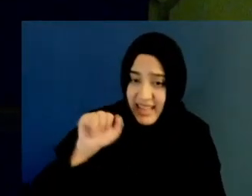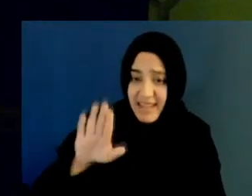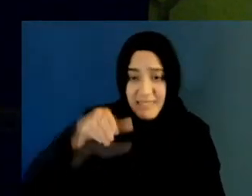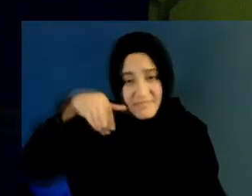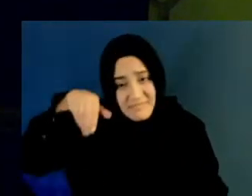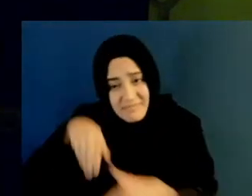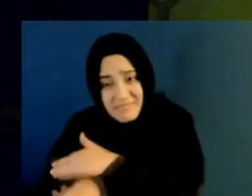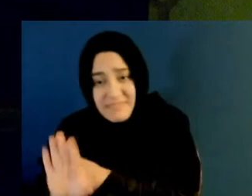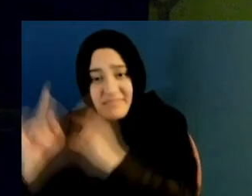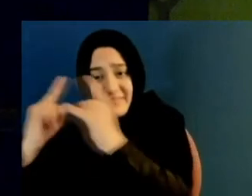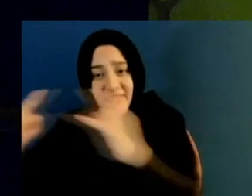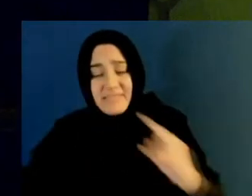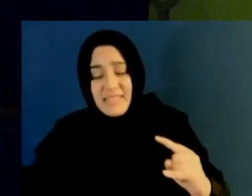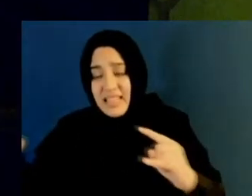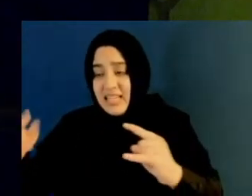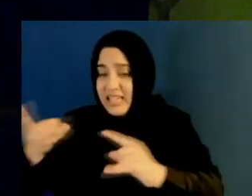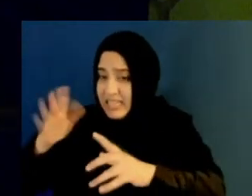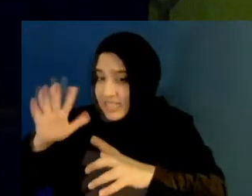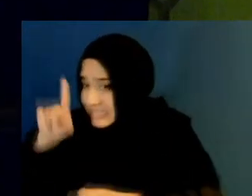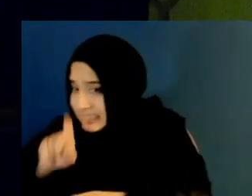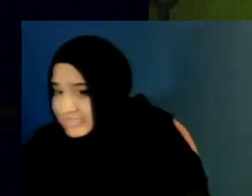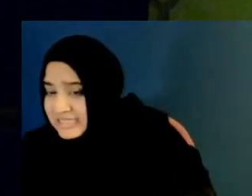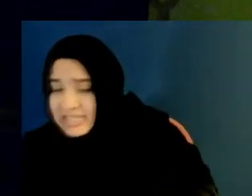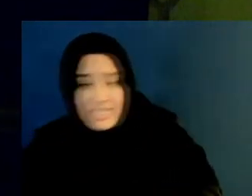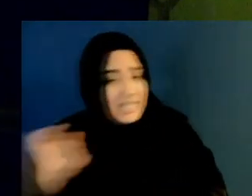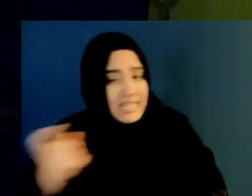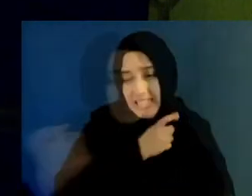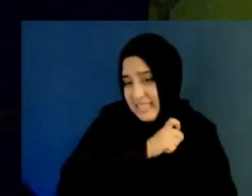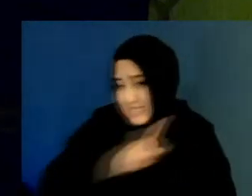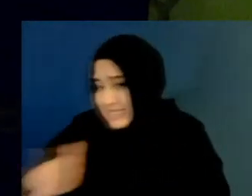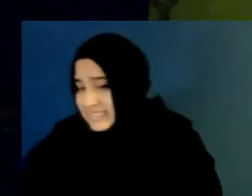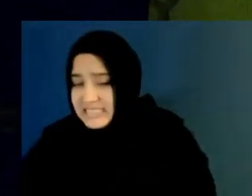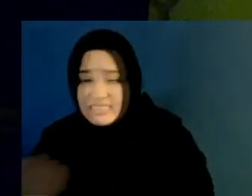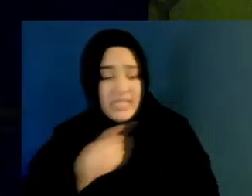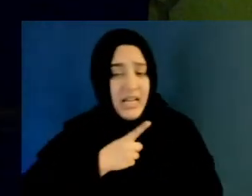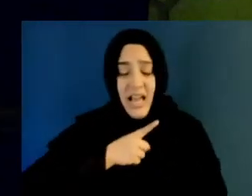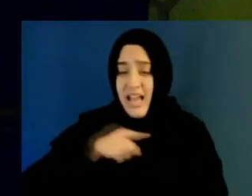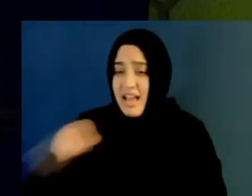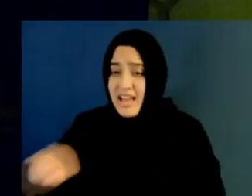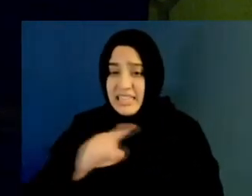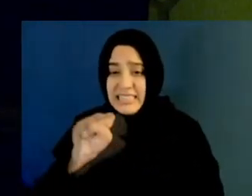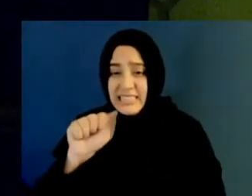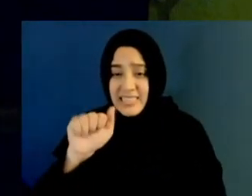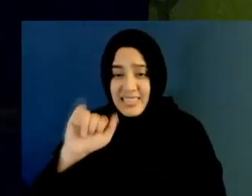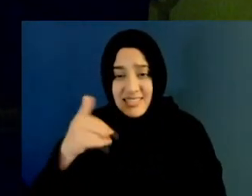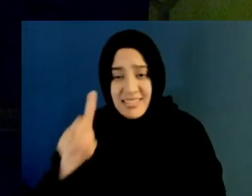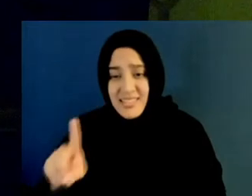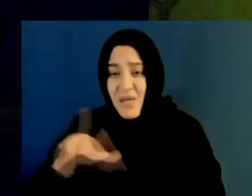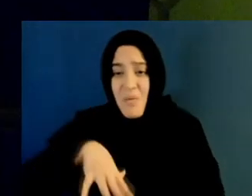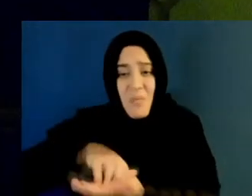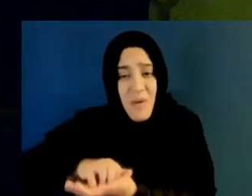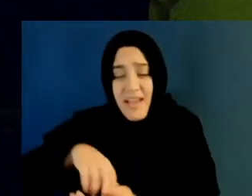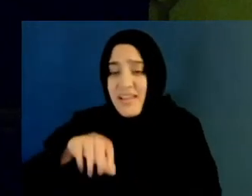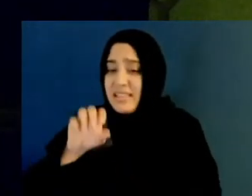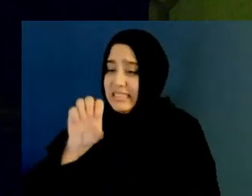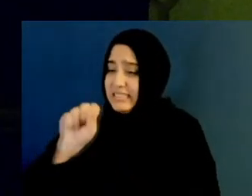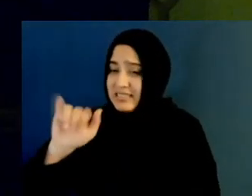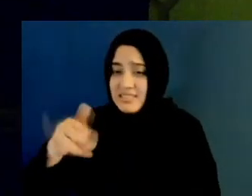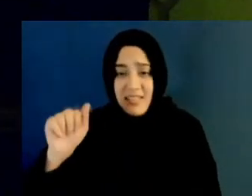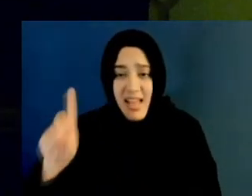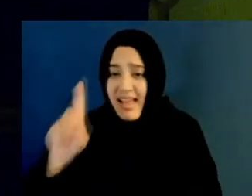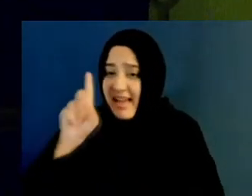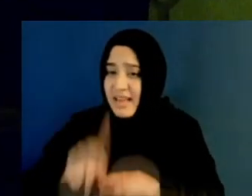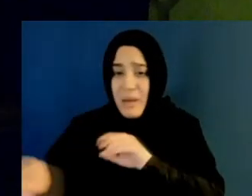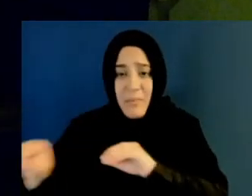the Khaymah. Sajjad is weak. Sajjad cannot move. I don't know how Sajjad got